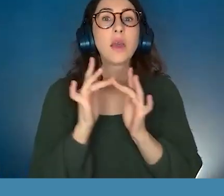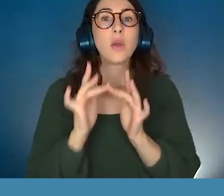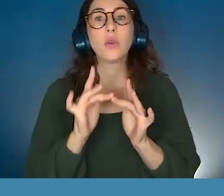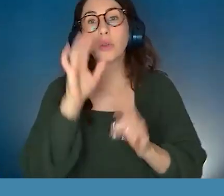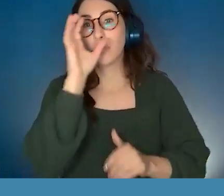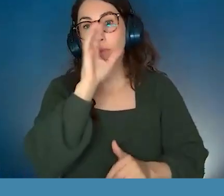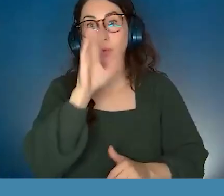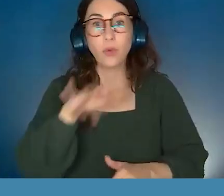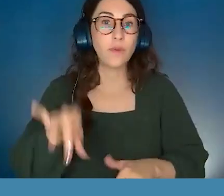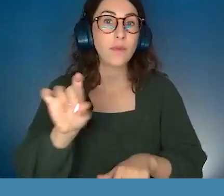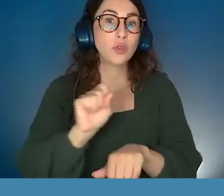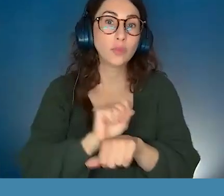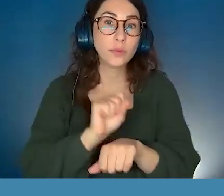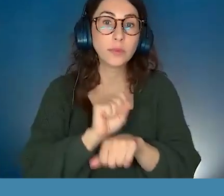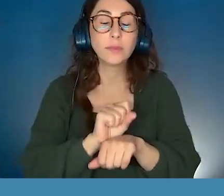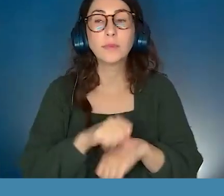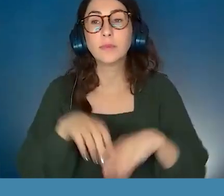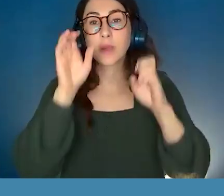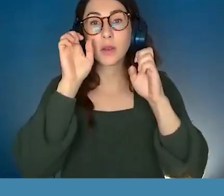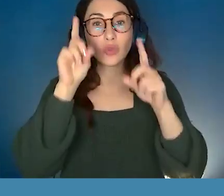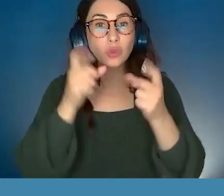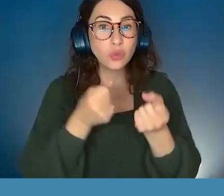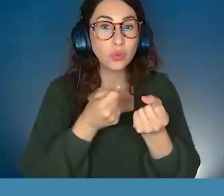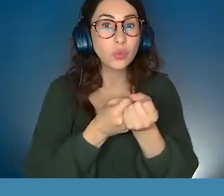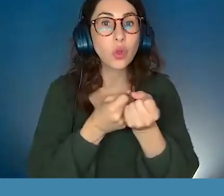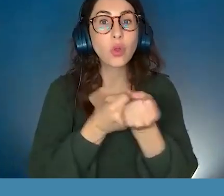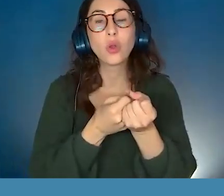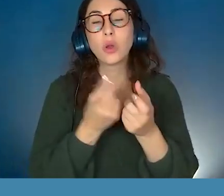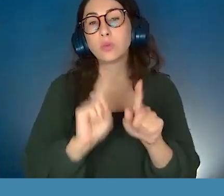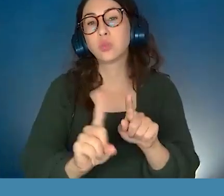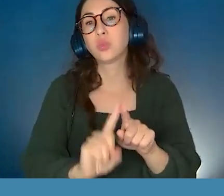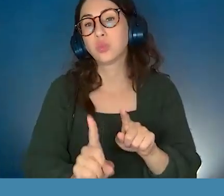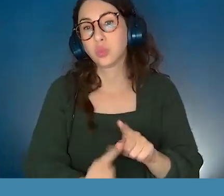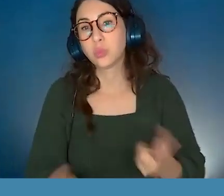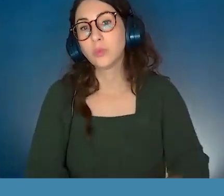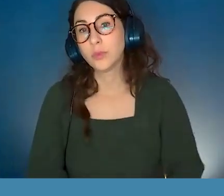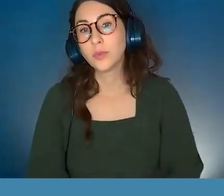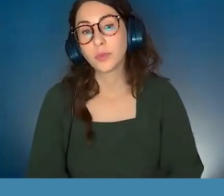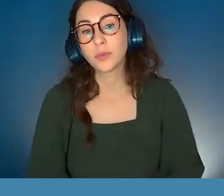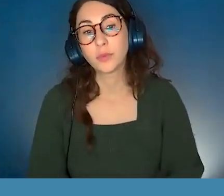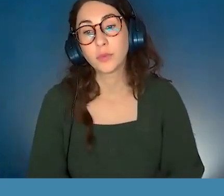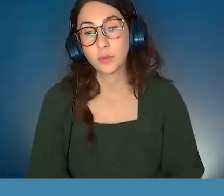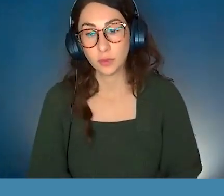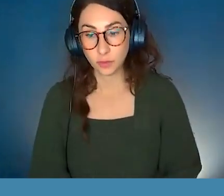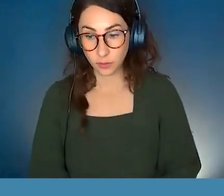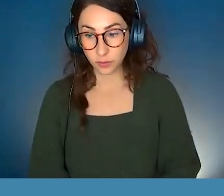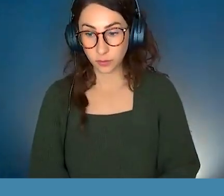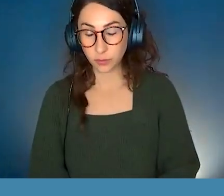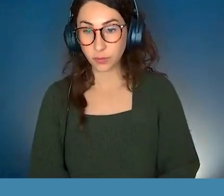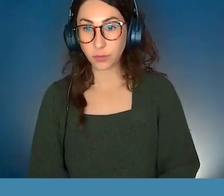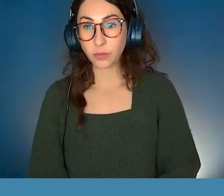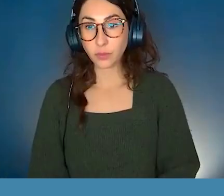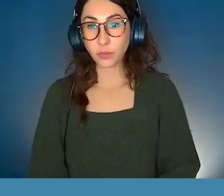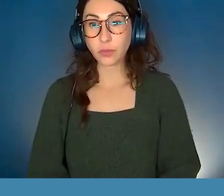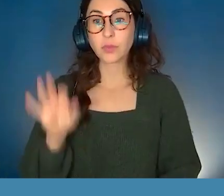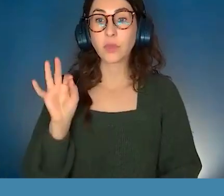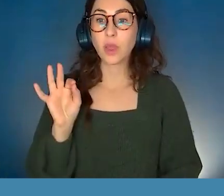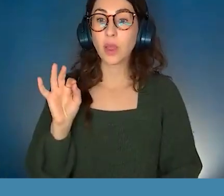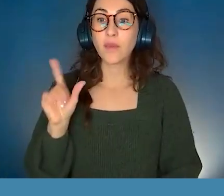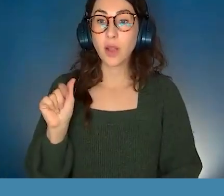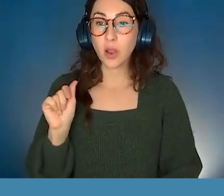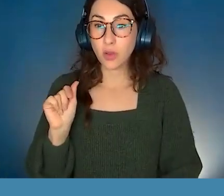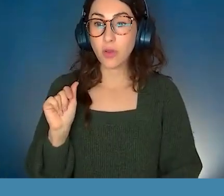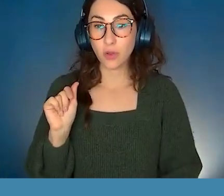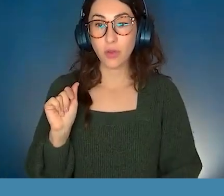employment, education support, lots of different community support as well. And in Florida, the